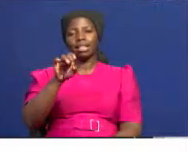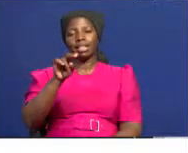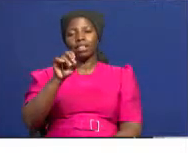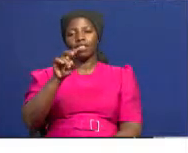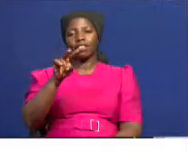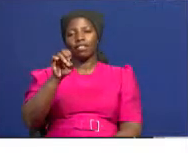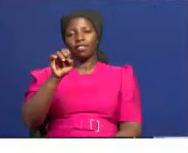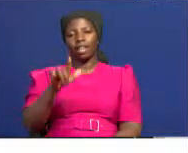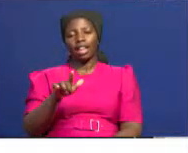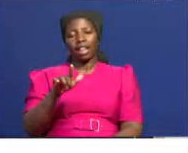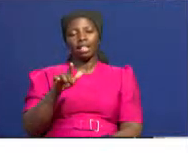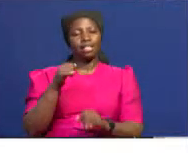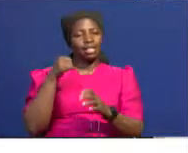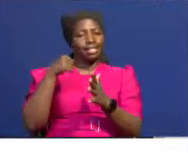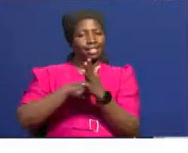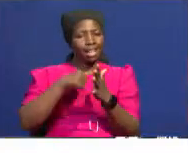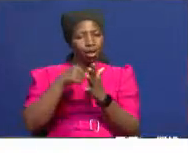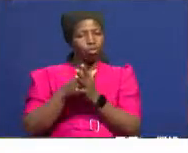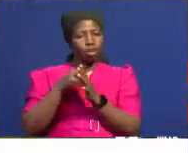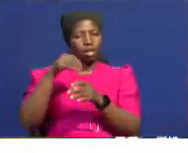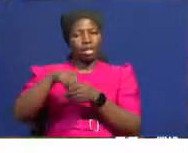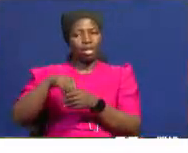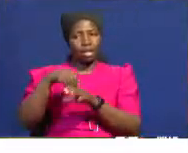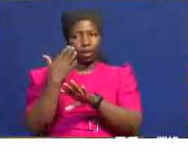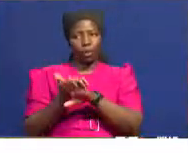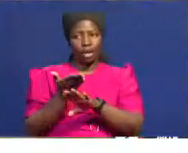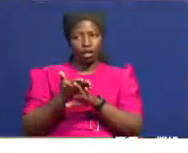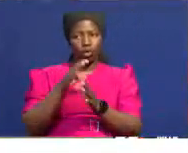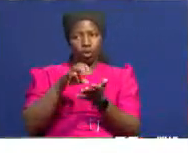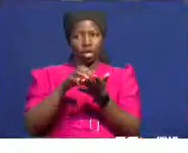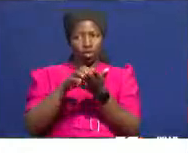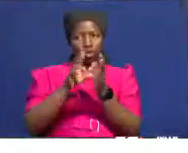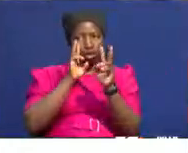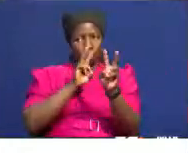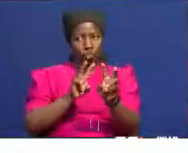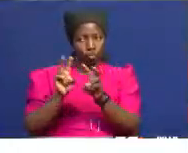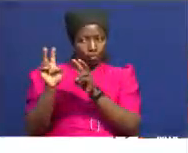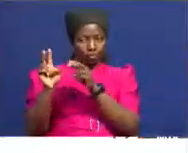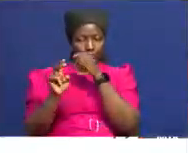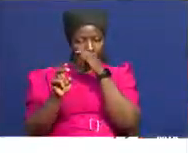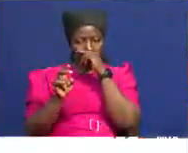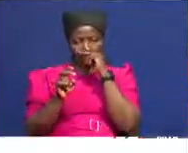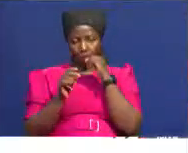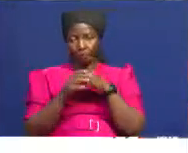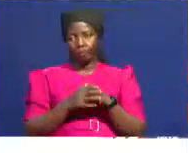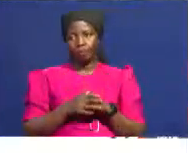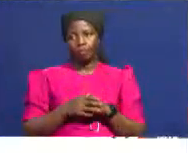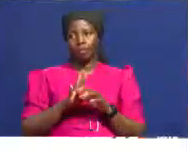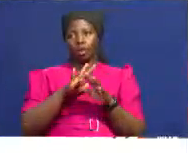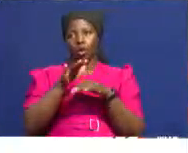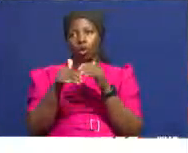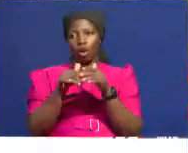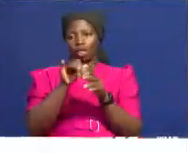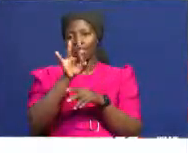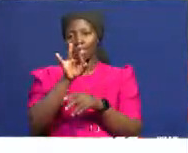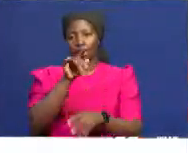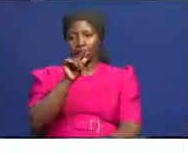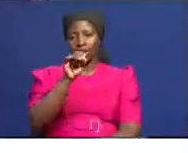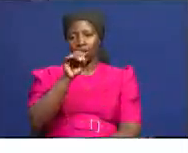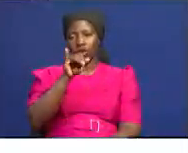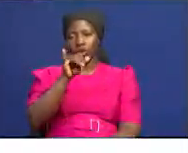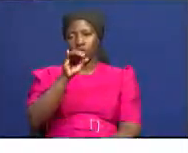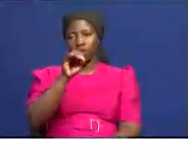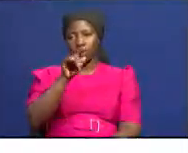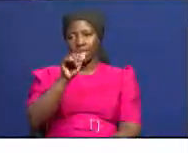wet conditions. Let's take a look. Yeah, we saw a couple of people getting caught out there this morning. All 3 Toyotas took 4